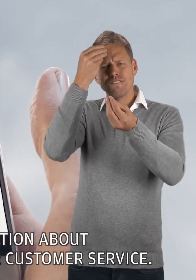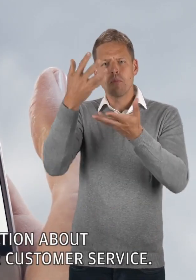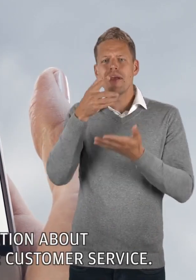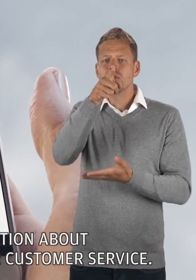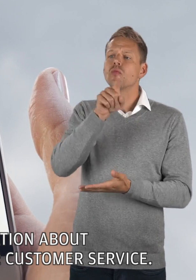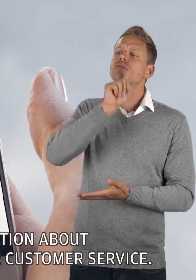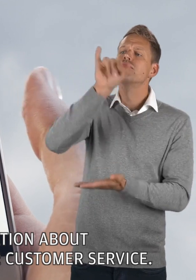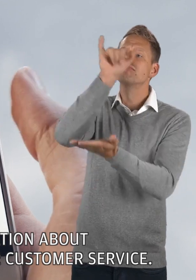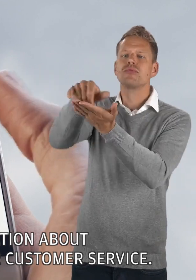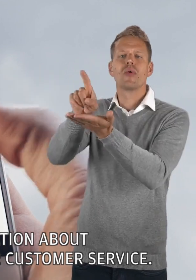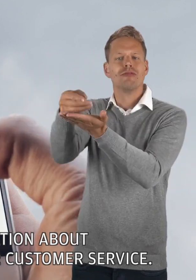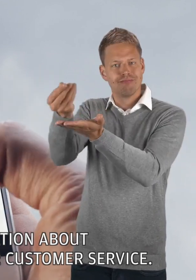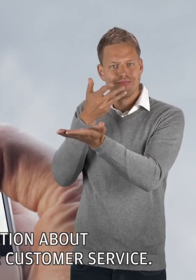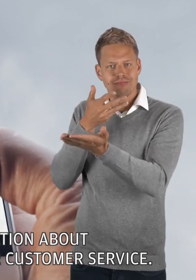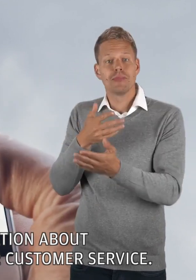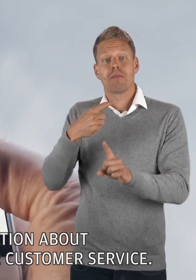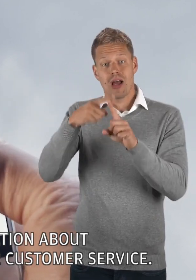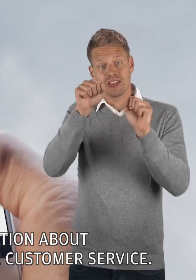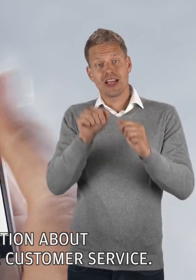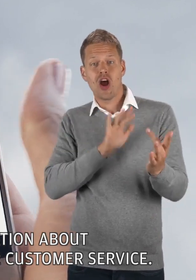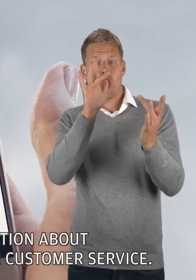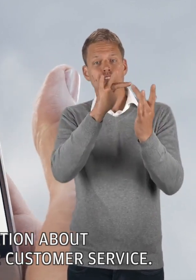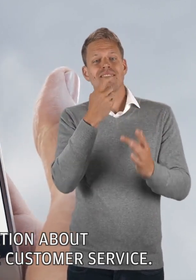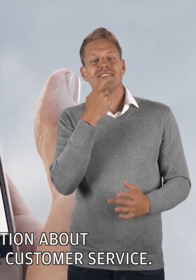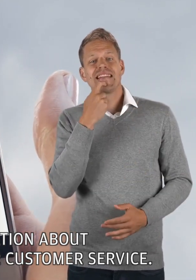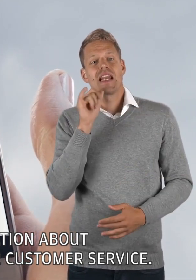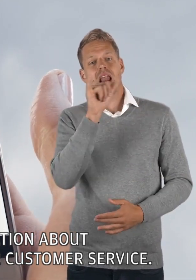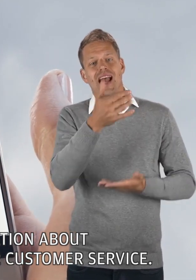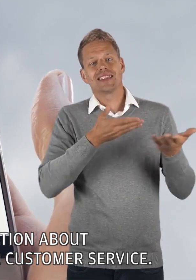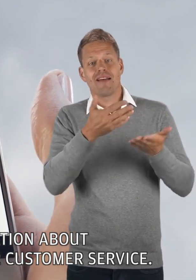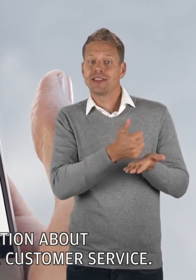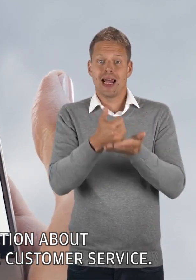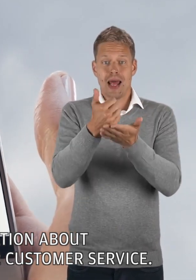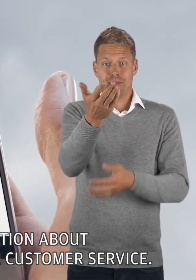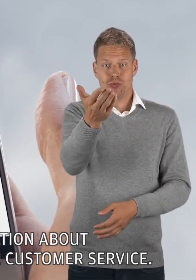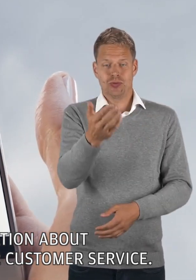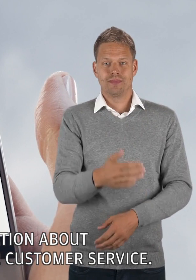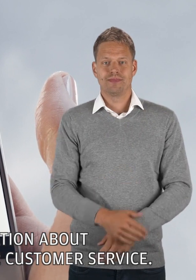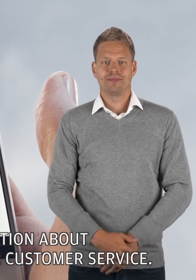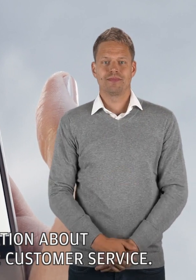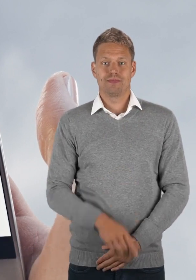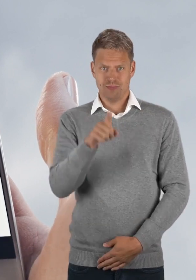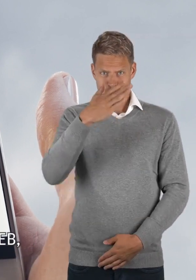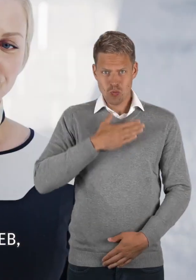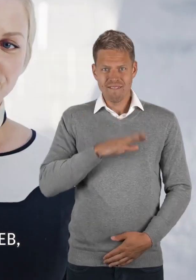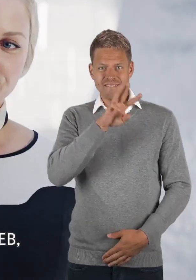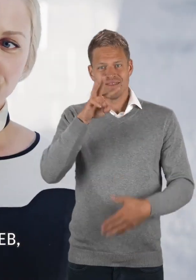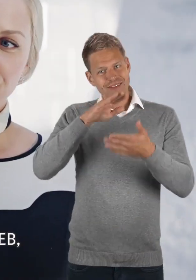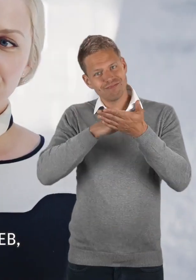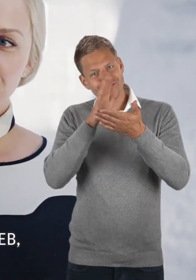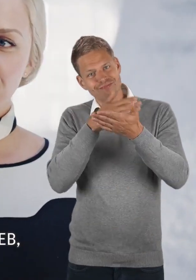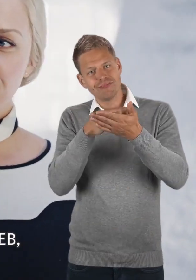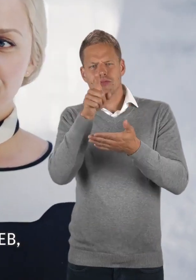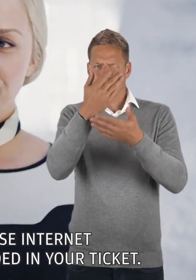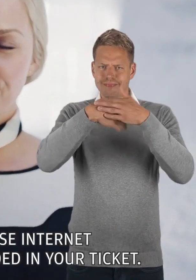also read news, get information about your travel destination, and contact Finnair customer service. If you want to